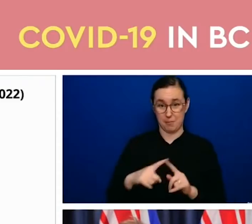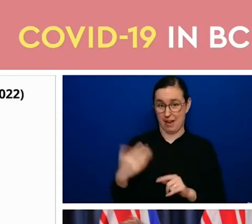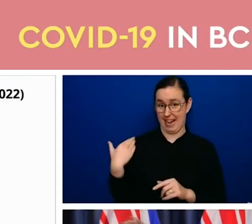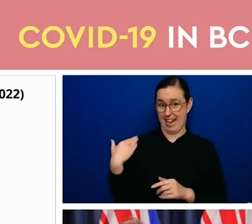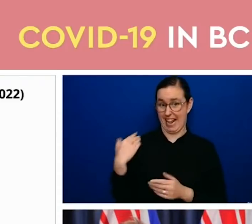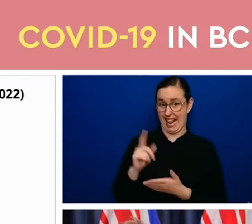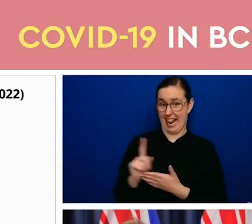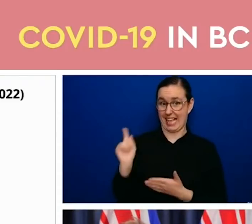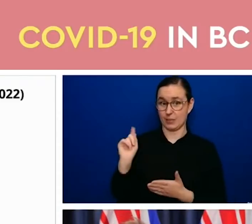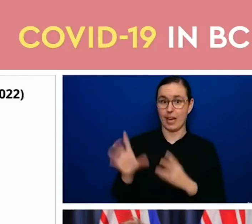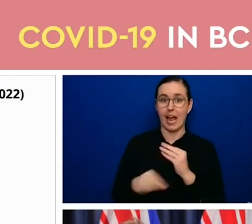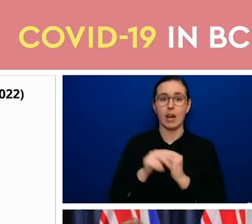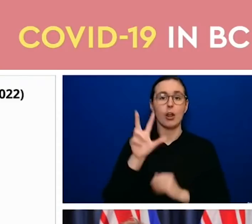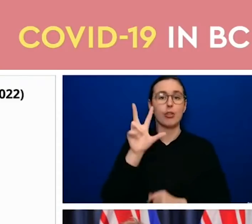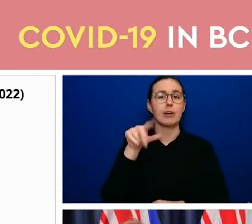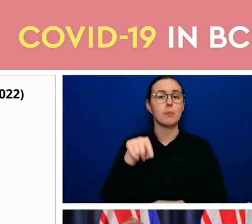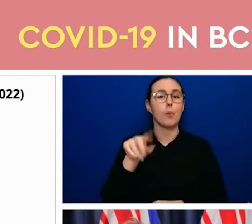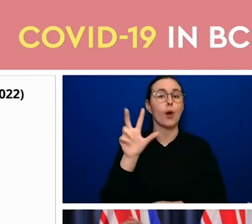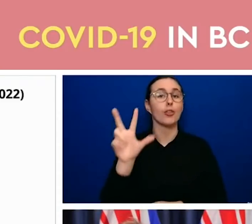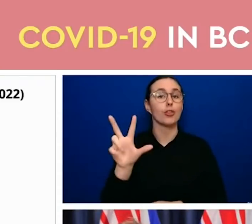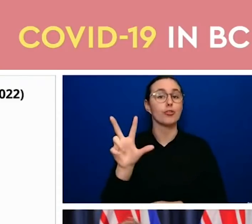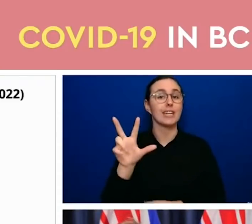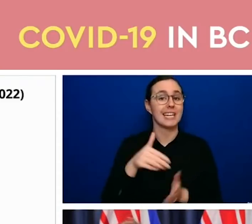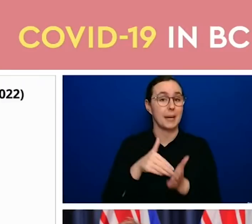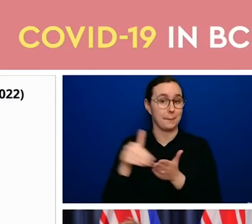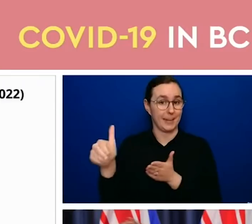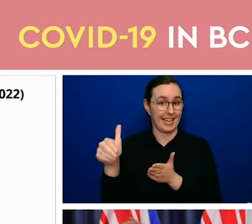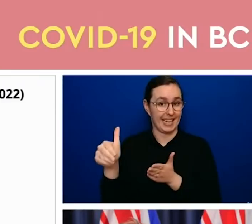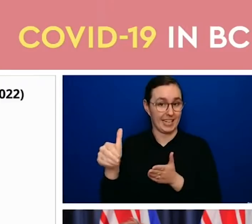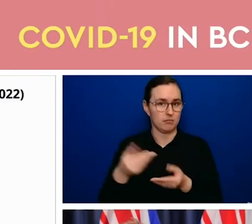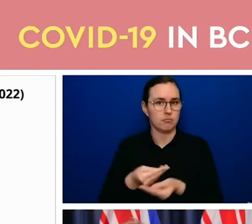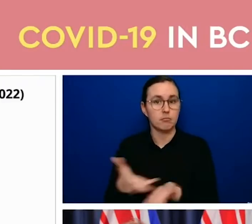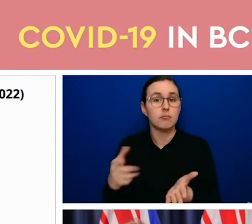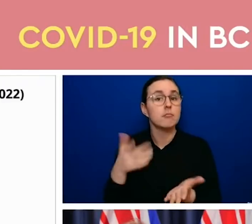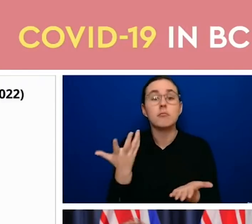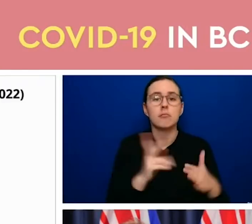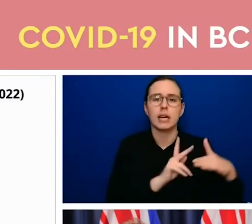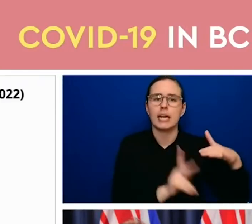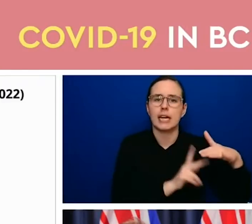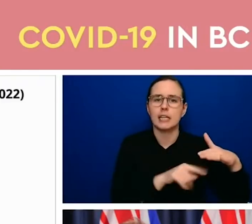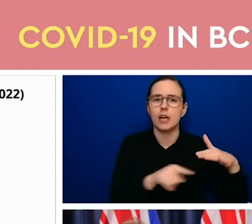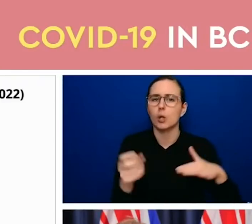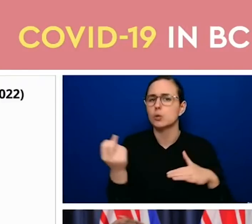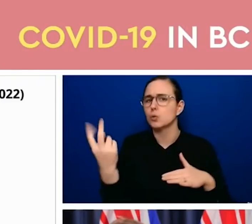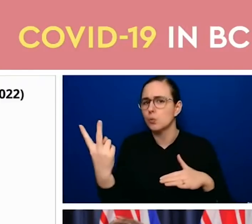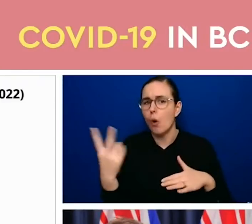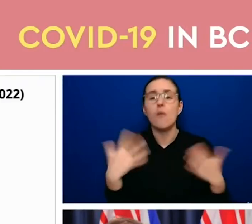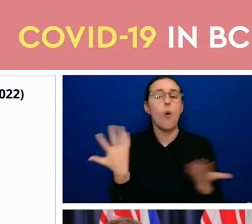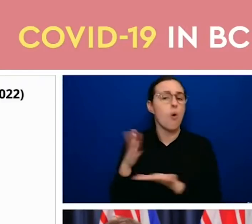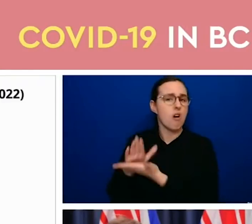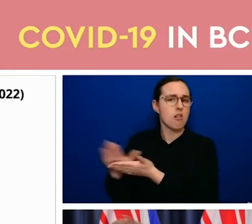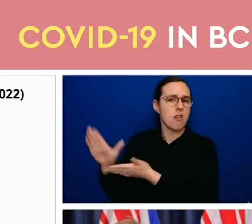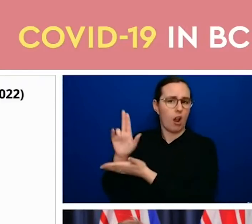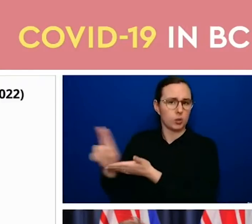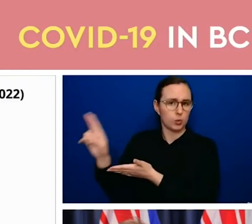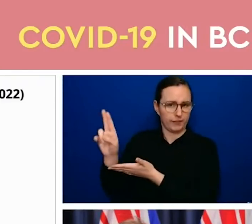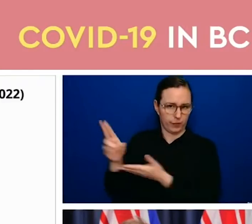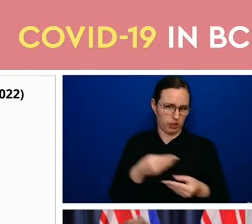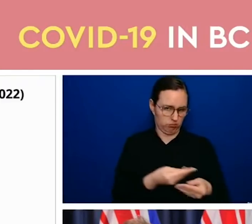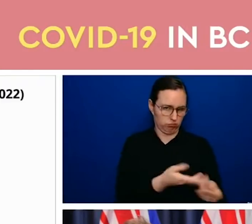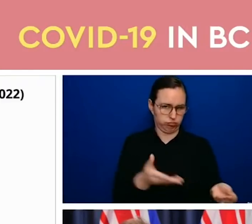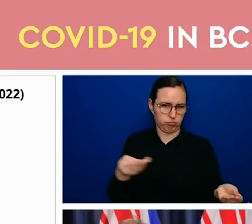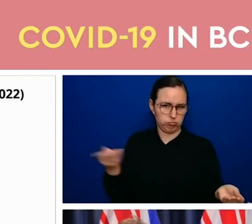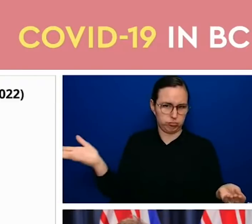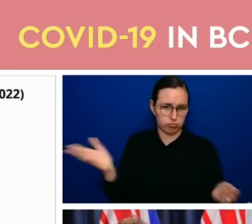them went to K-12 schools or post-secondary institutions, and another